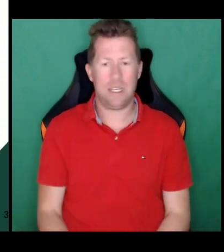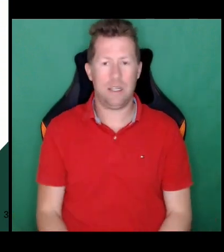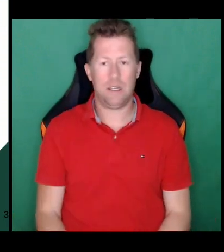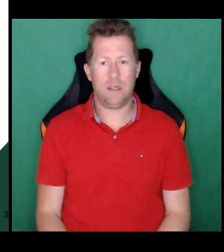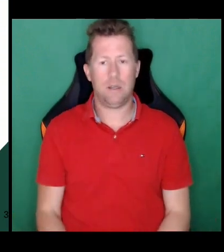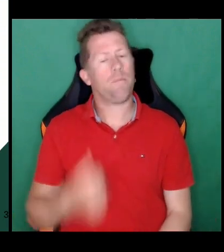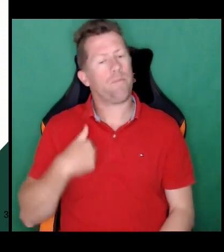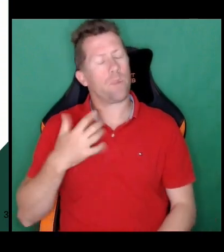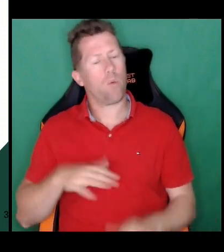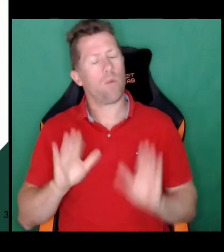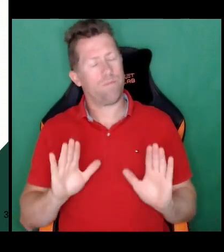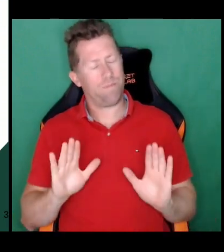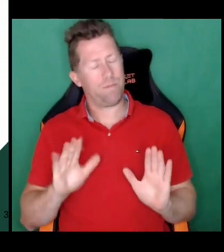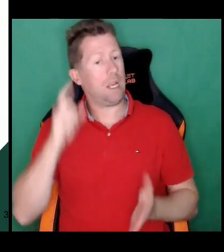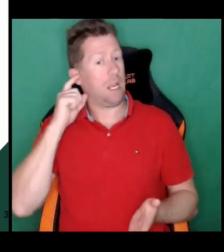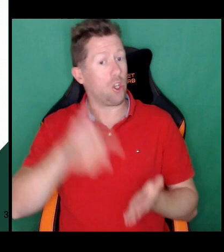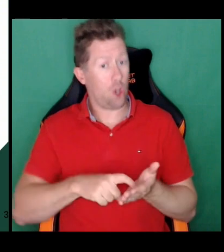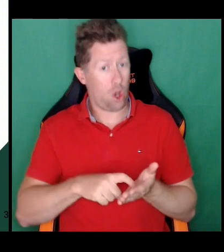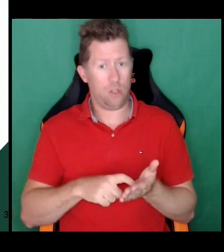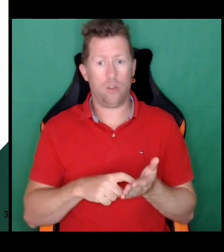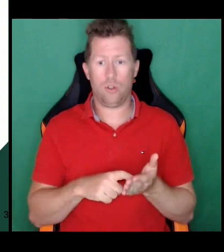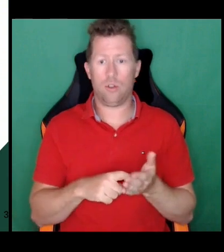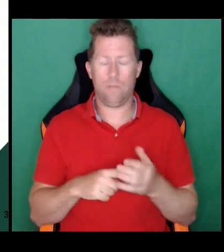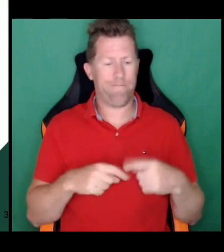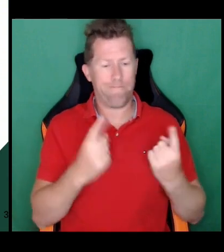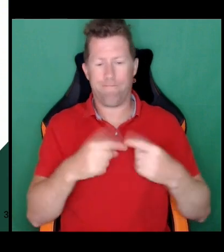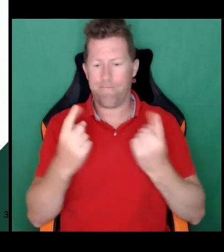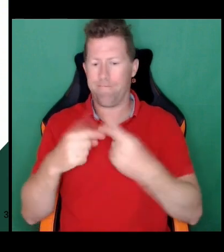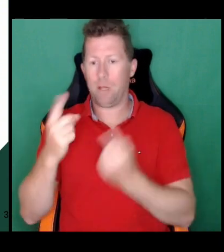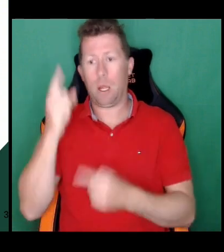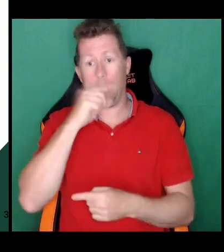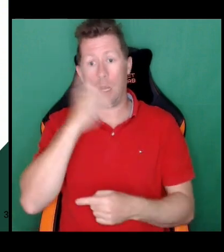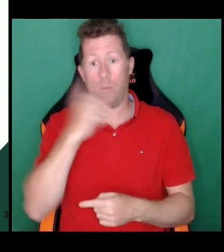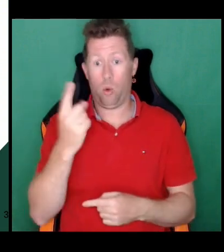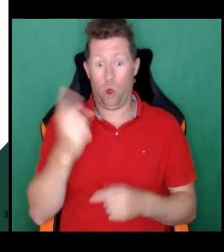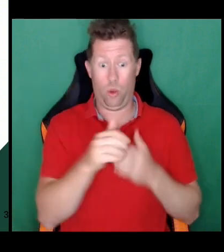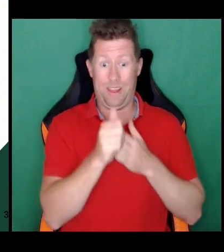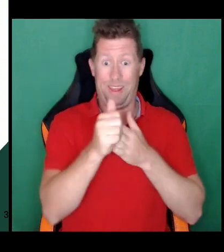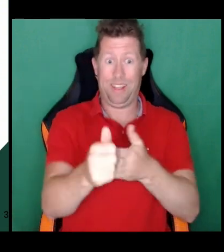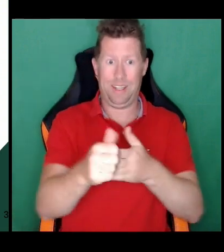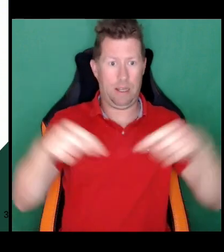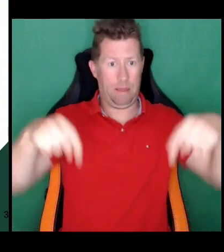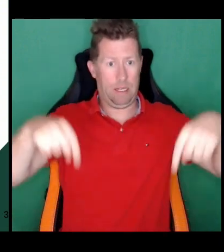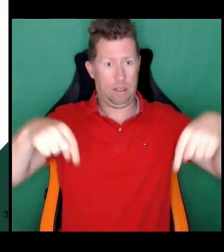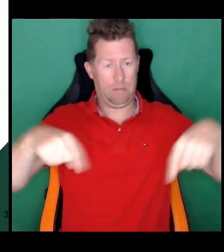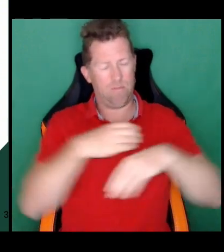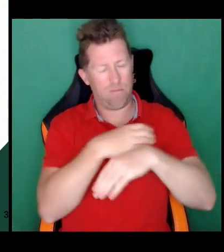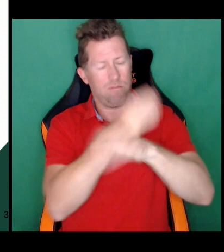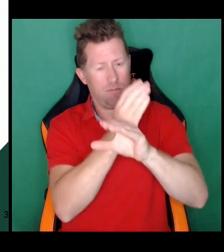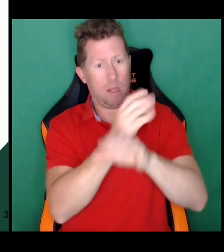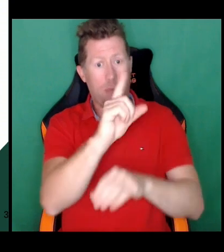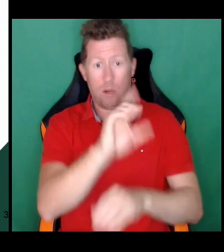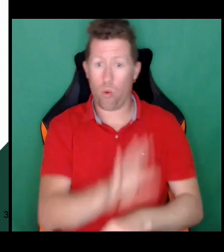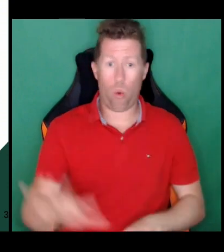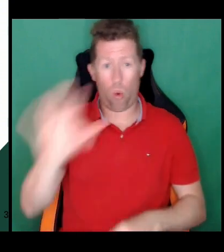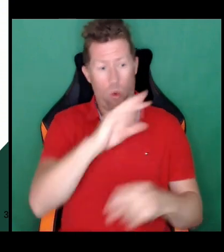for a moment to really acknowledge the range of leaders in this room, this digital room, but also across Australia.